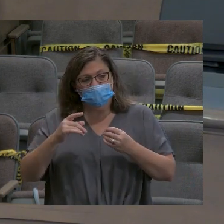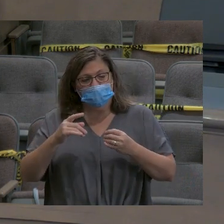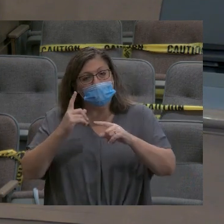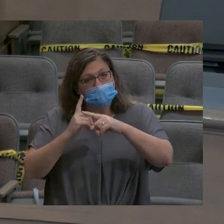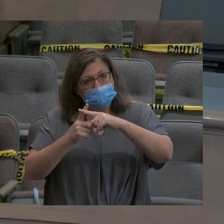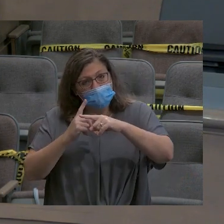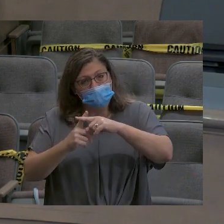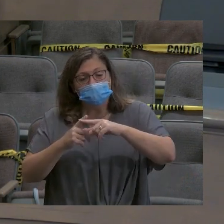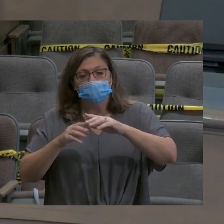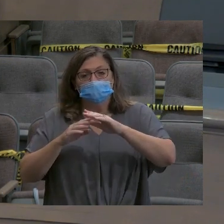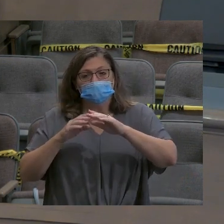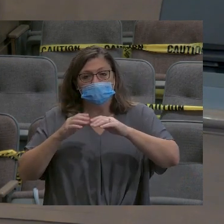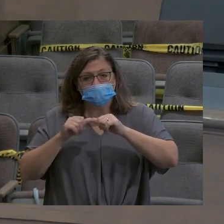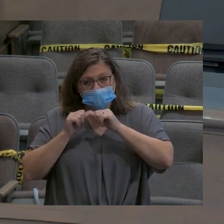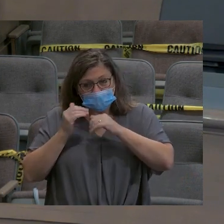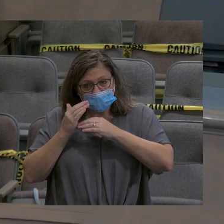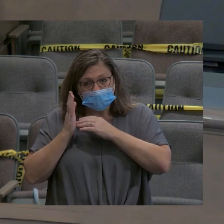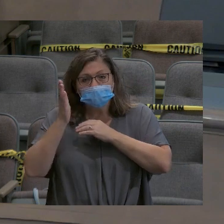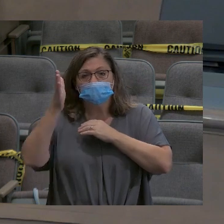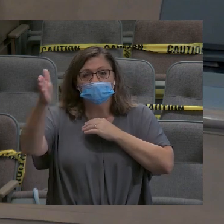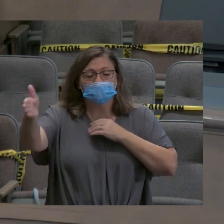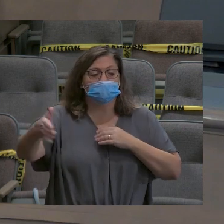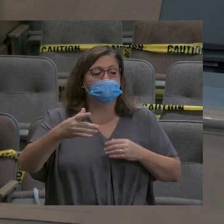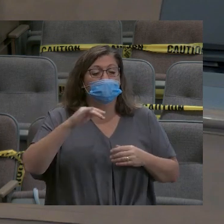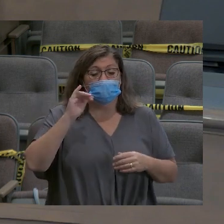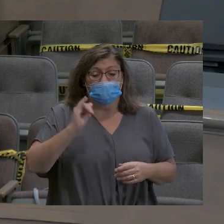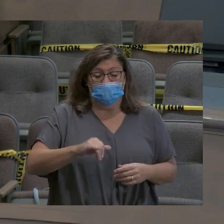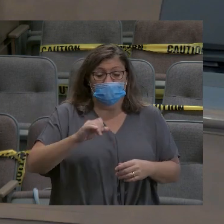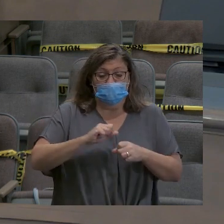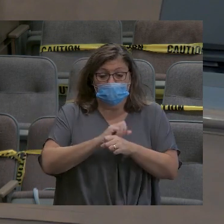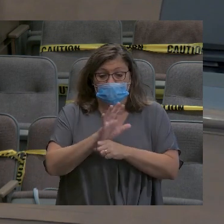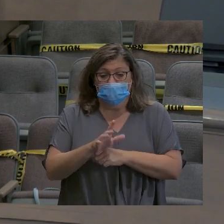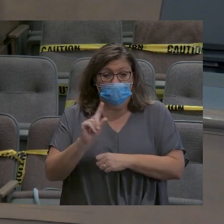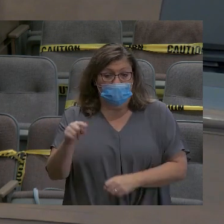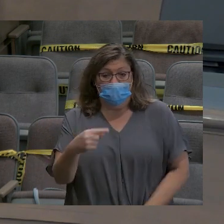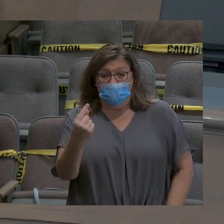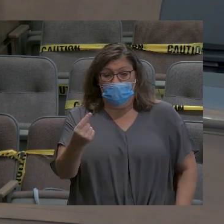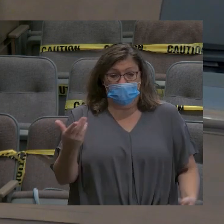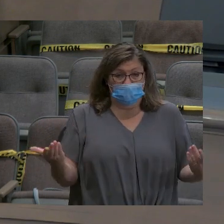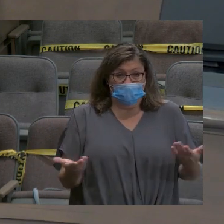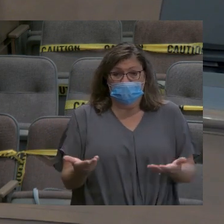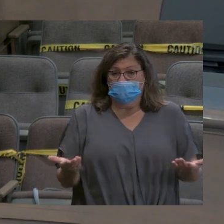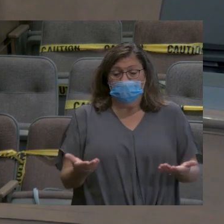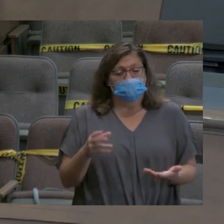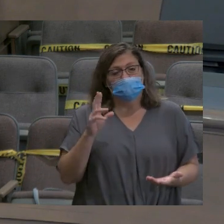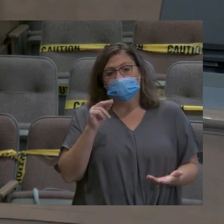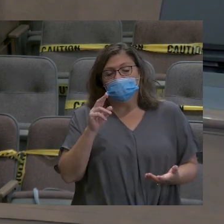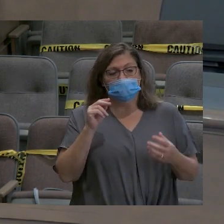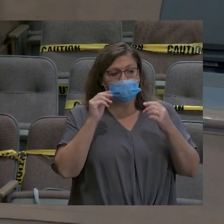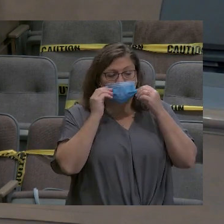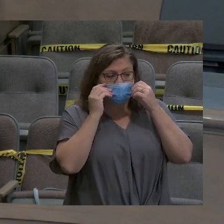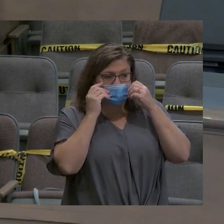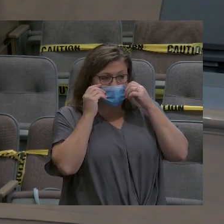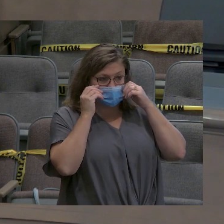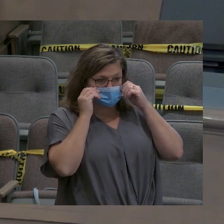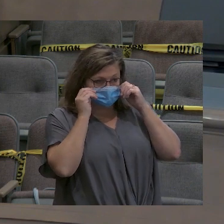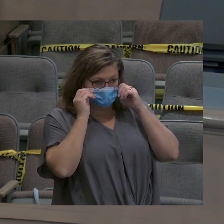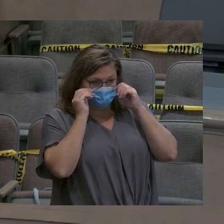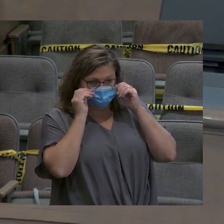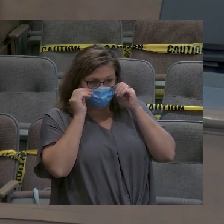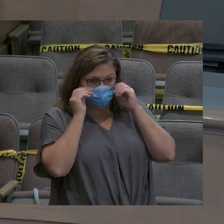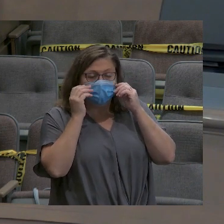pandemic is not unique to us. It's not unique to the state of Georgia. It's not unique to this region of the country or any other country in the